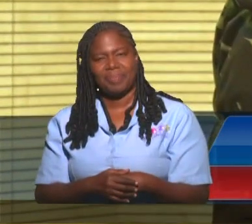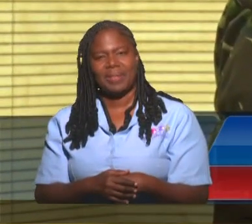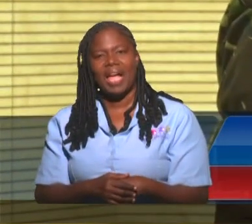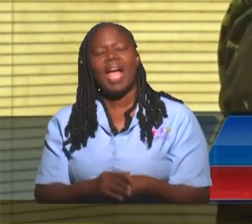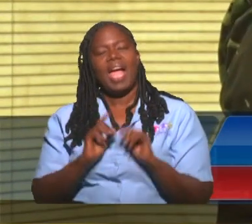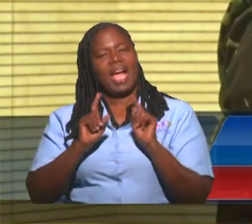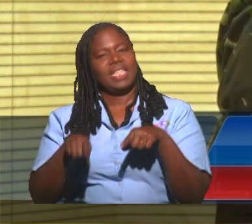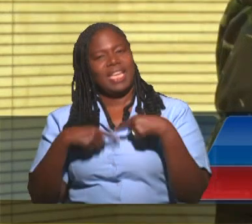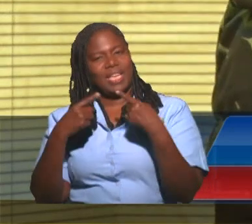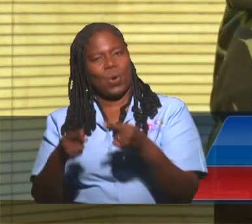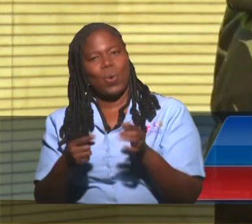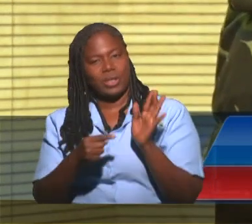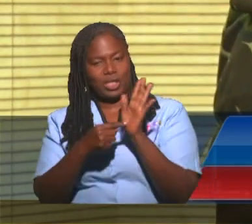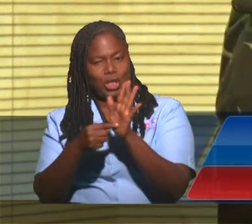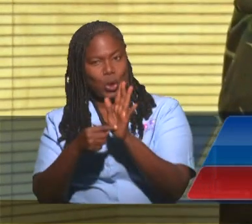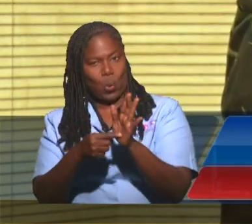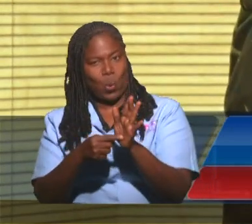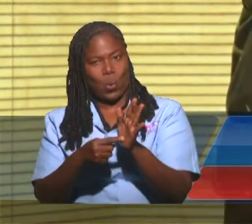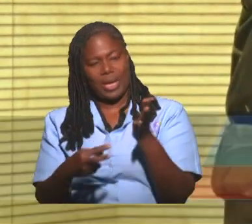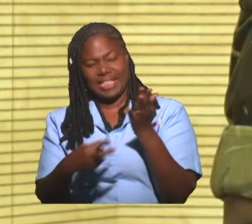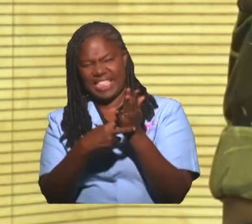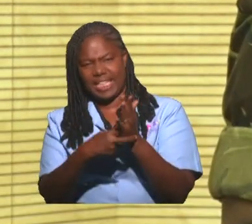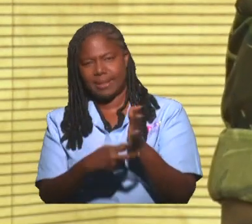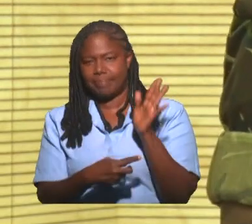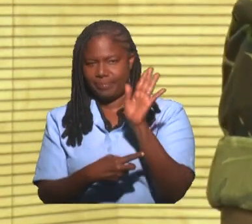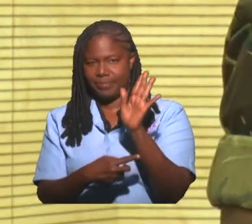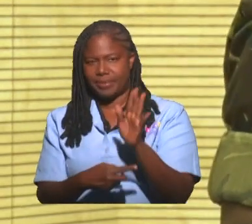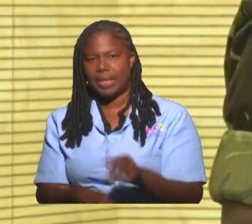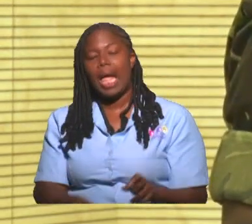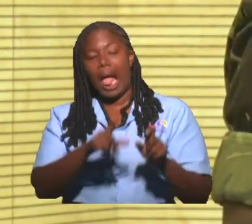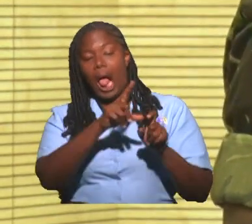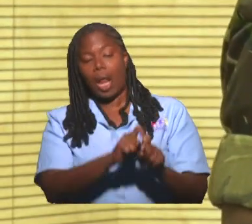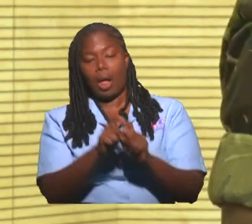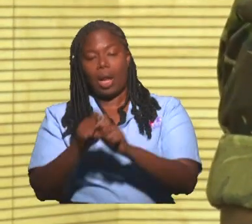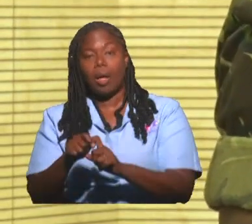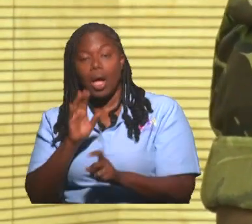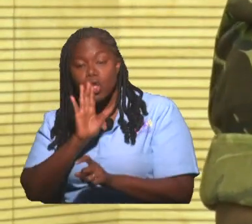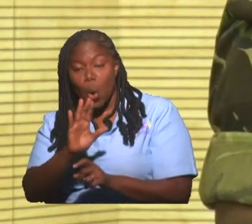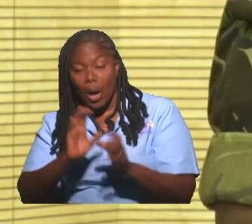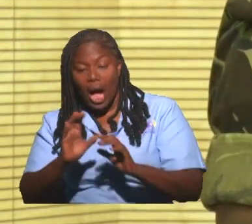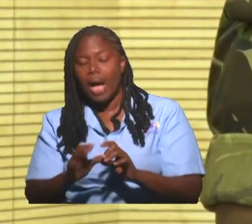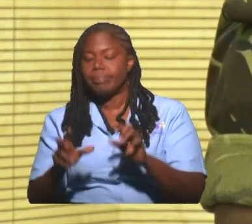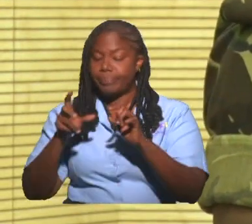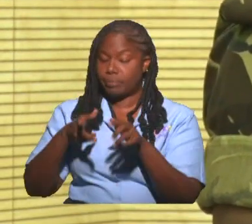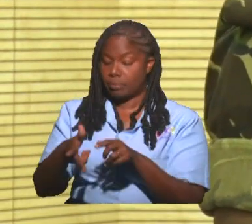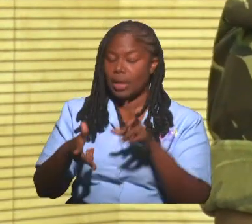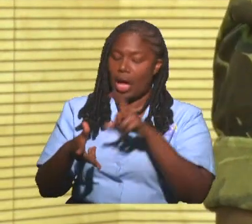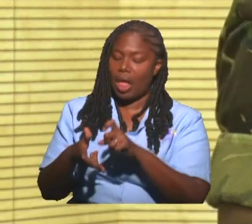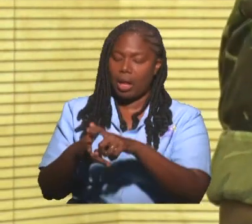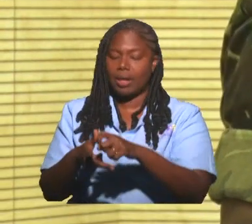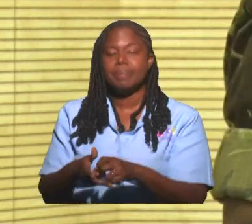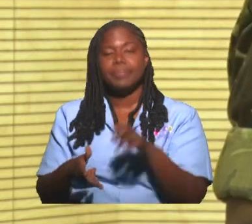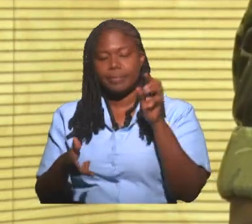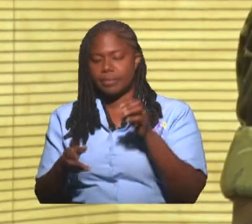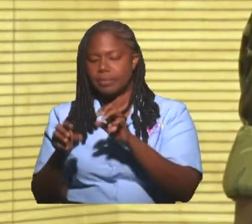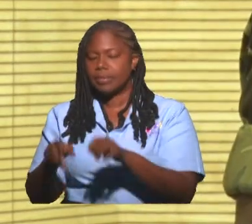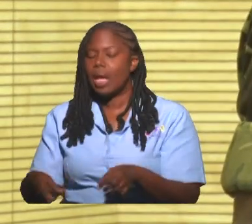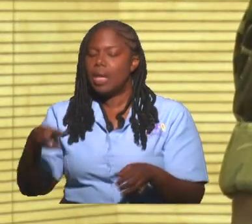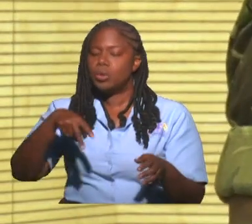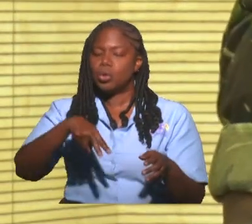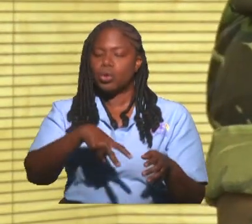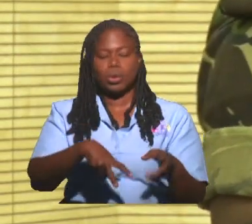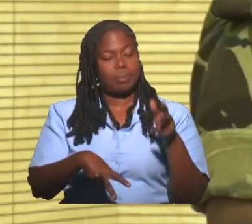your game day ticket, secure your vehicle, park your vehicle, hop on board one of the shuttles using your game day